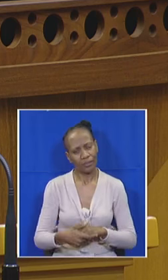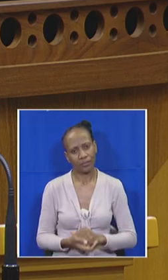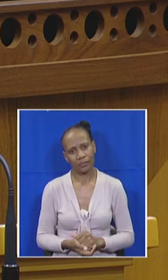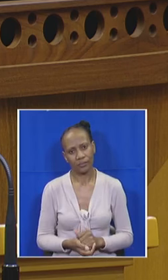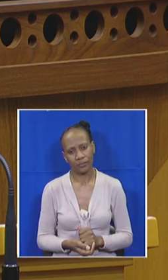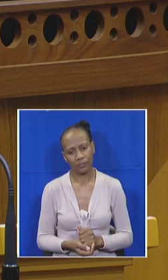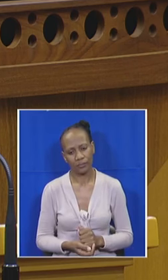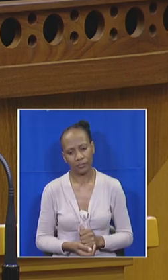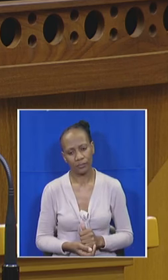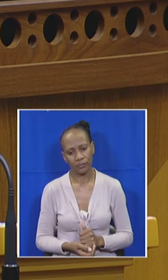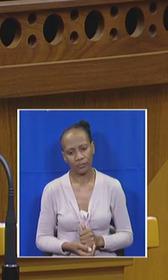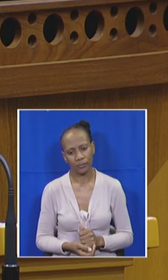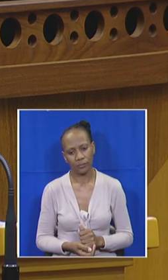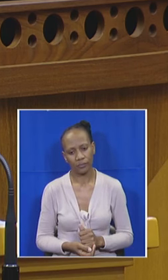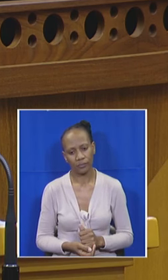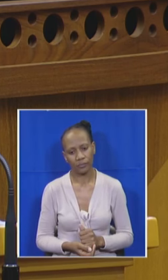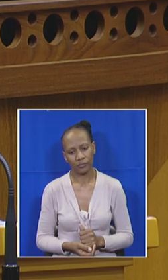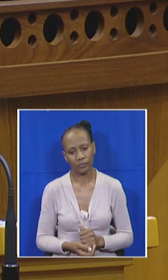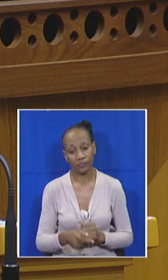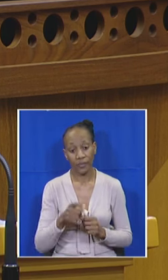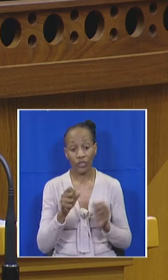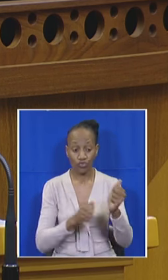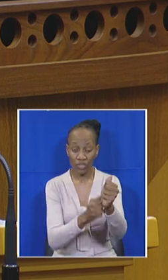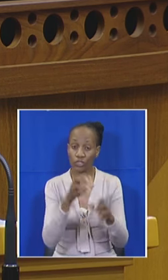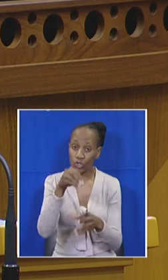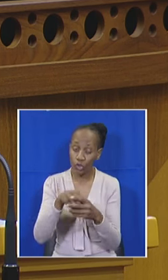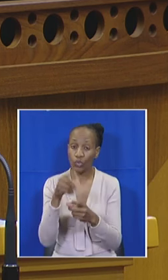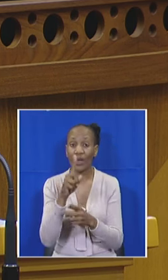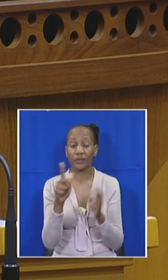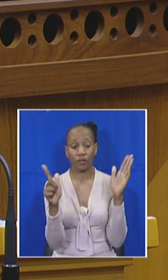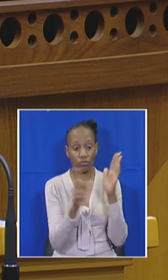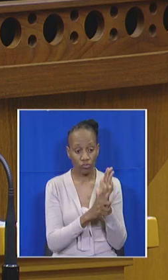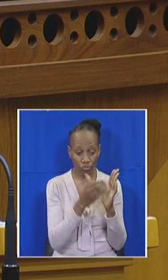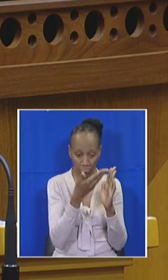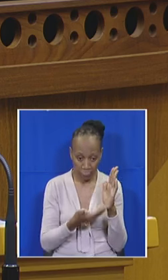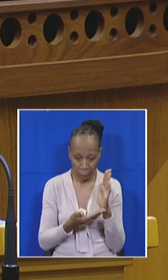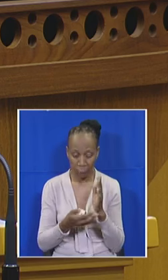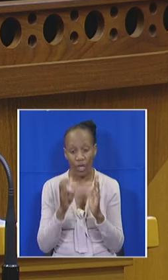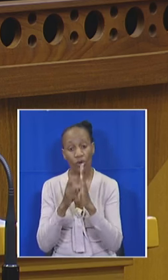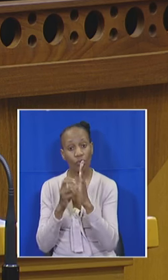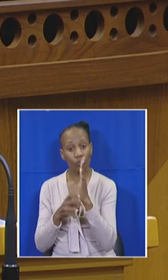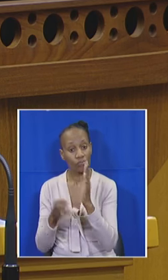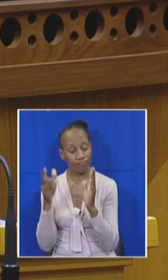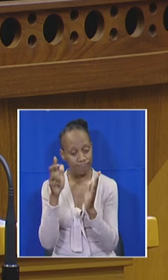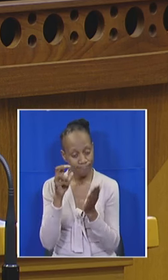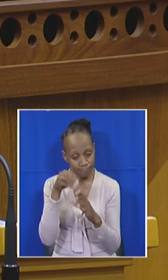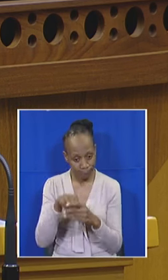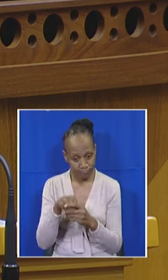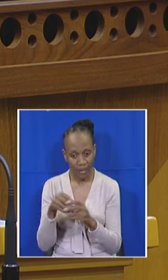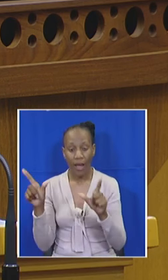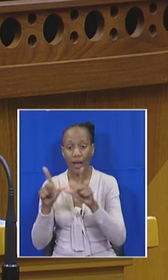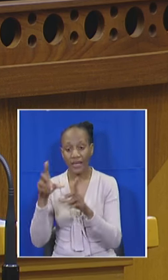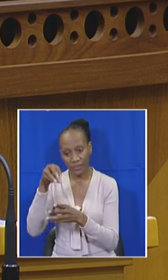These include legislation, regulations,